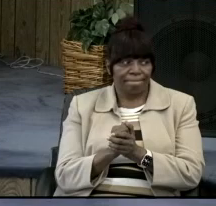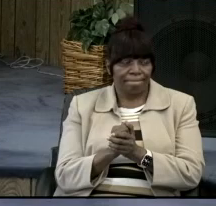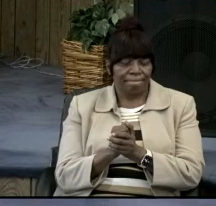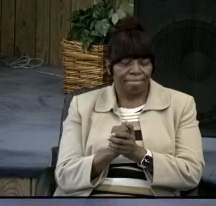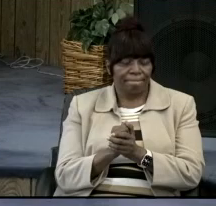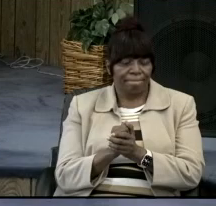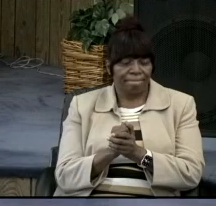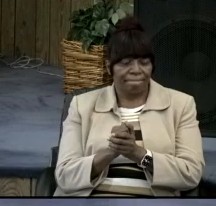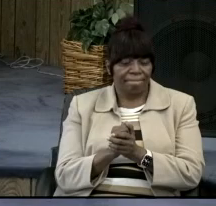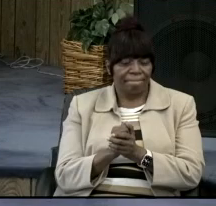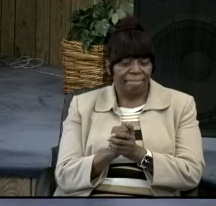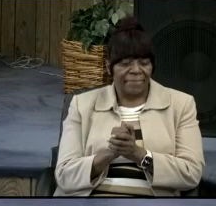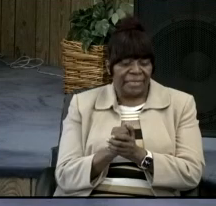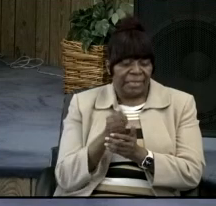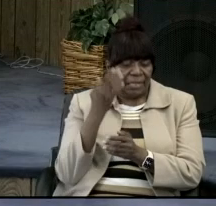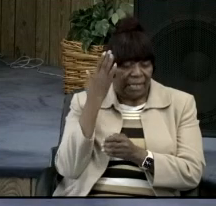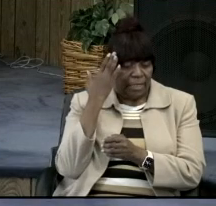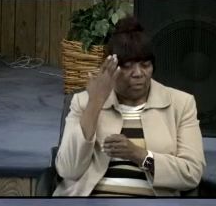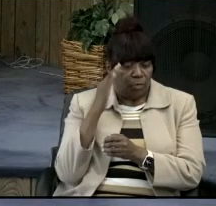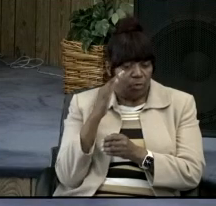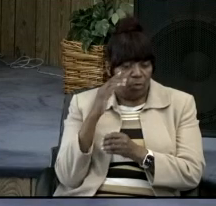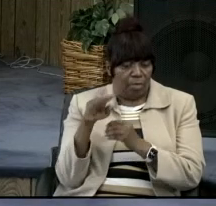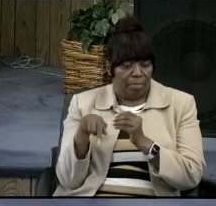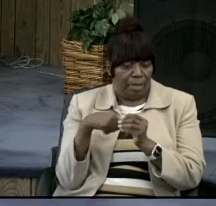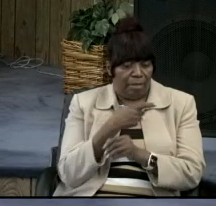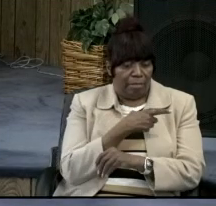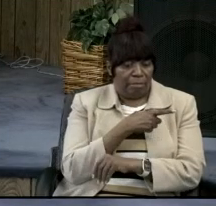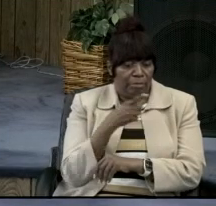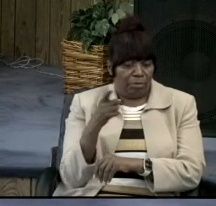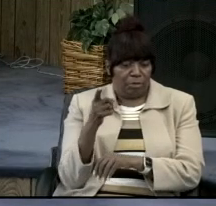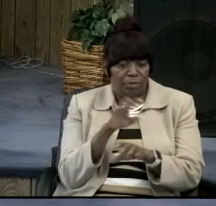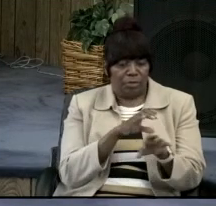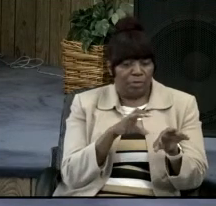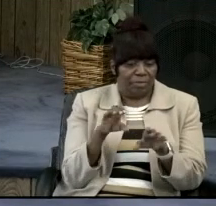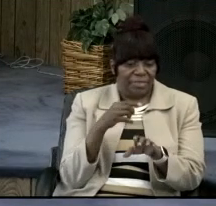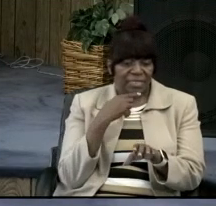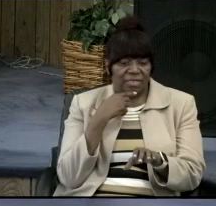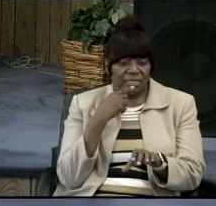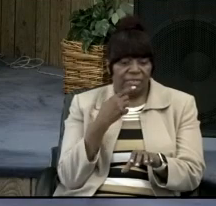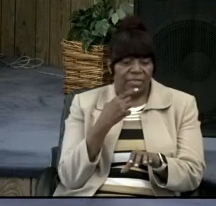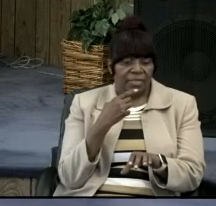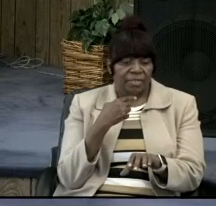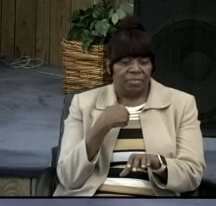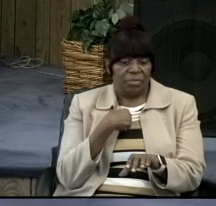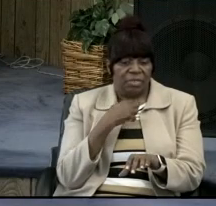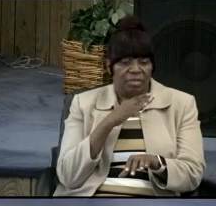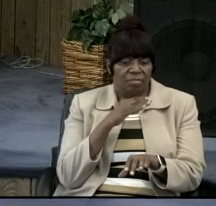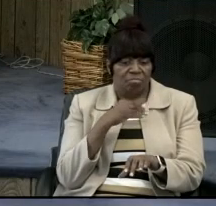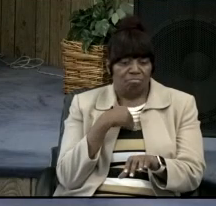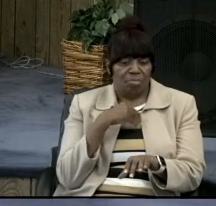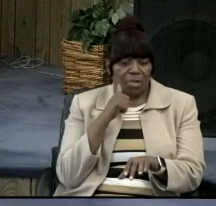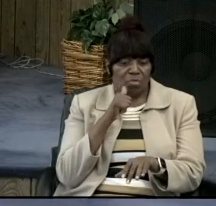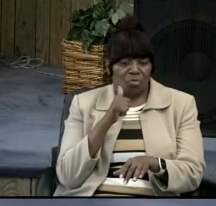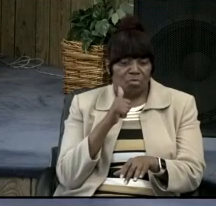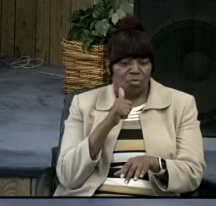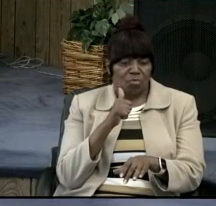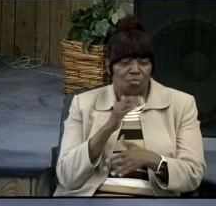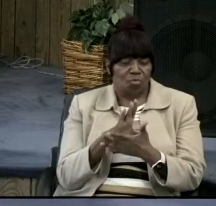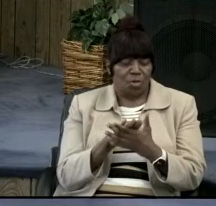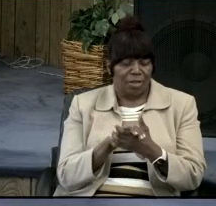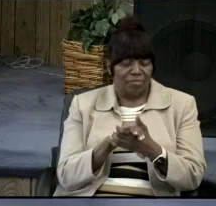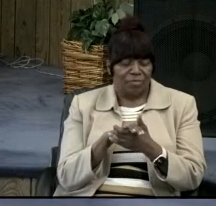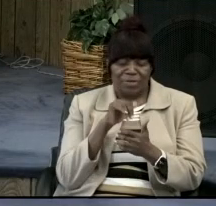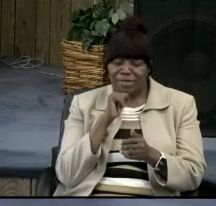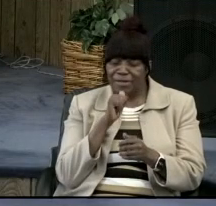So I don't know what you gonna do, Niecy. I don't know what y'all gonna do. But I'm telling you that me and Sister Hood, we're not giving up without